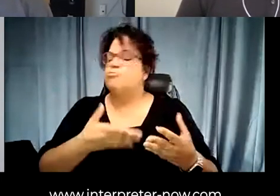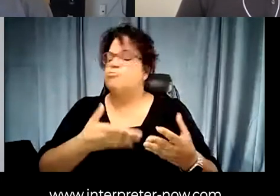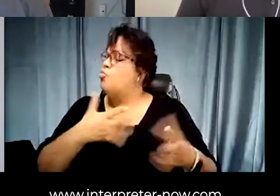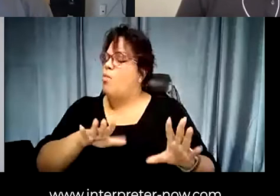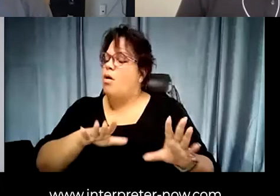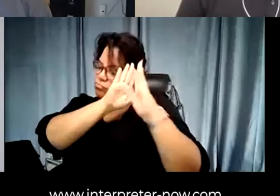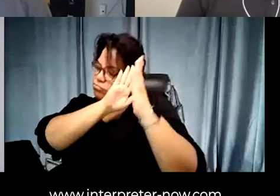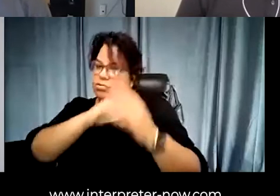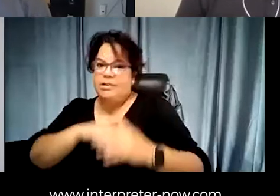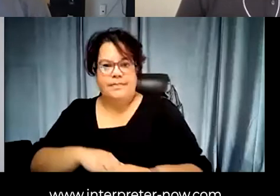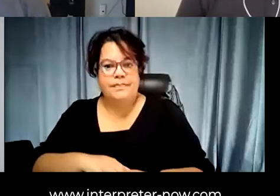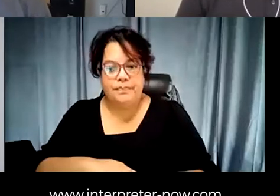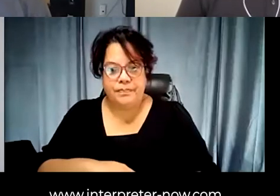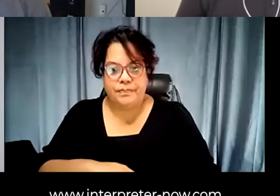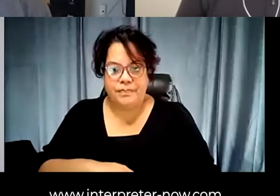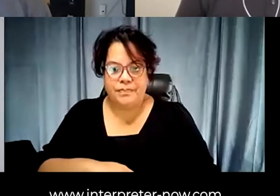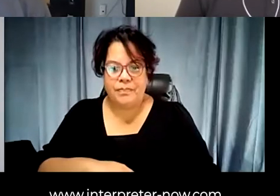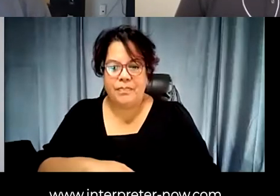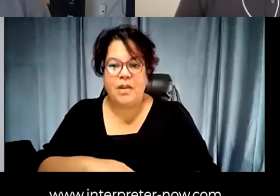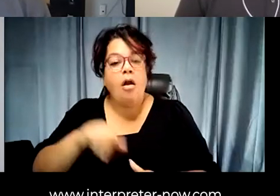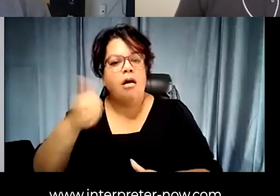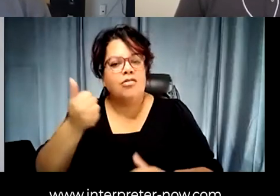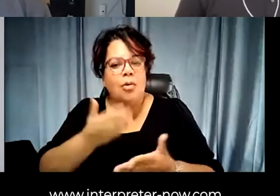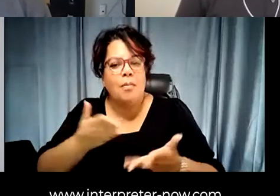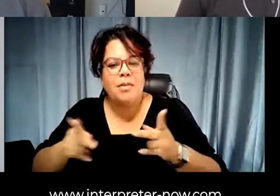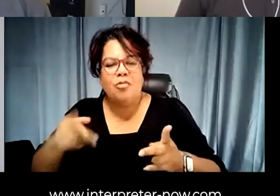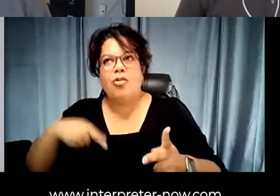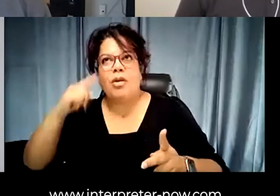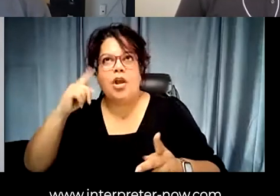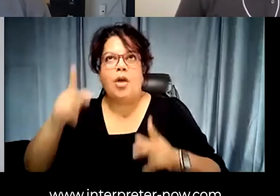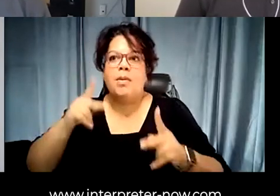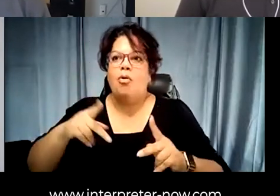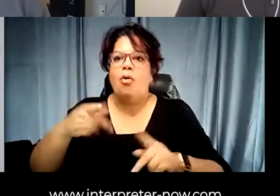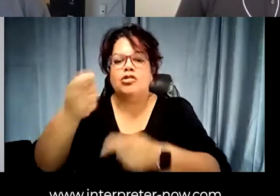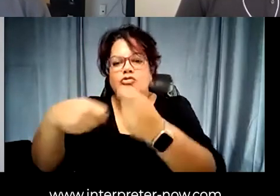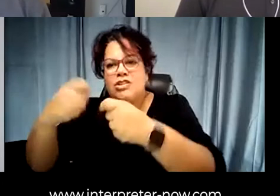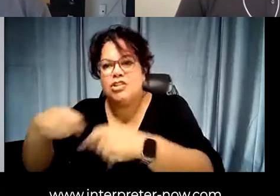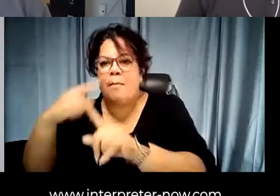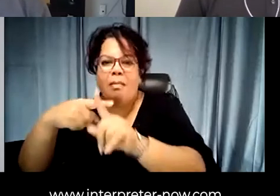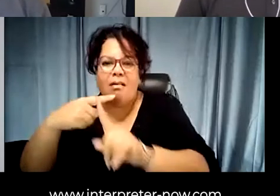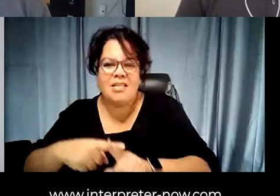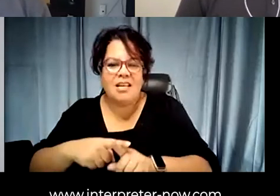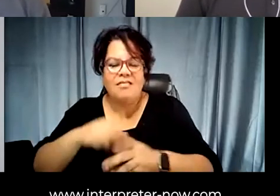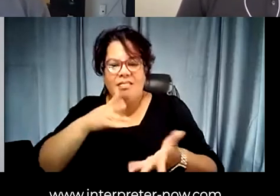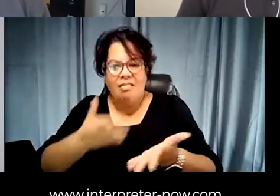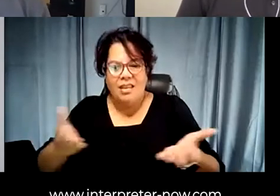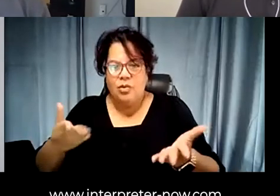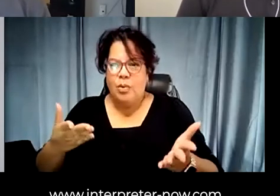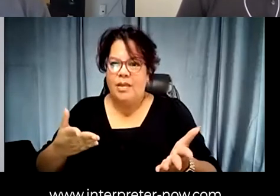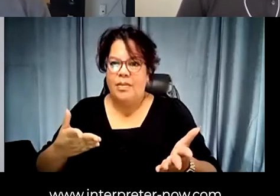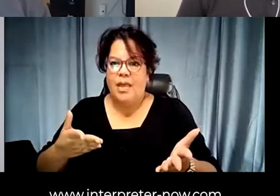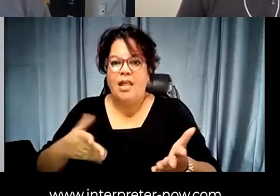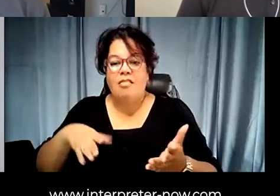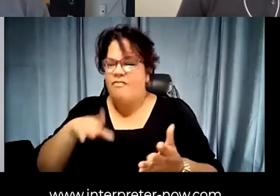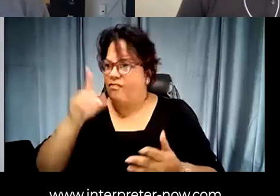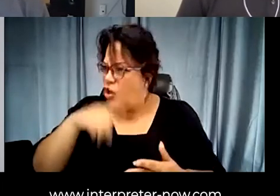often hear people also replacing positive coping mechanisms or methodologies of managing stress with false cures is